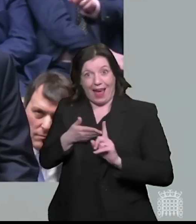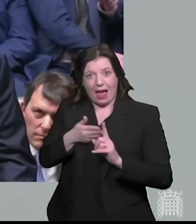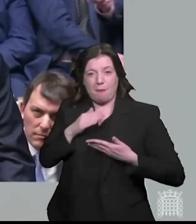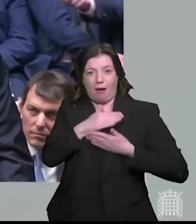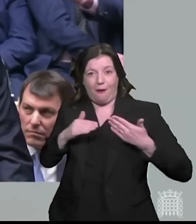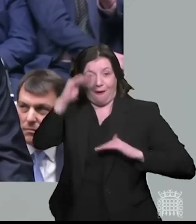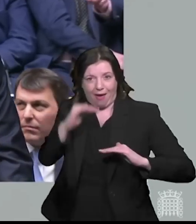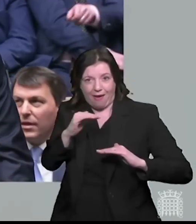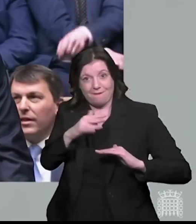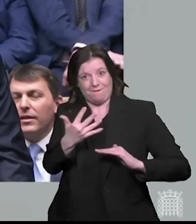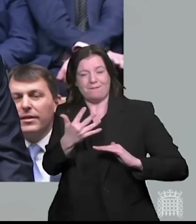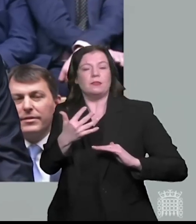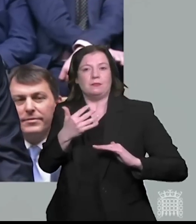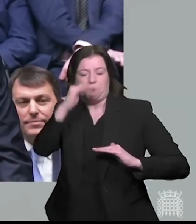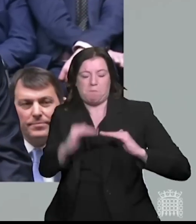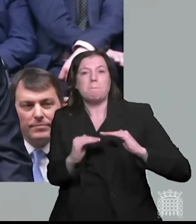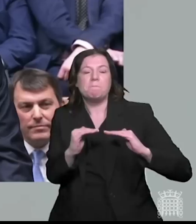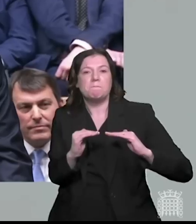inflation.